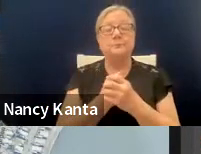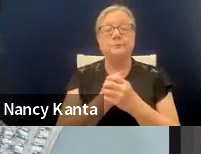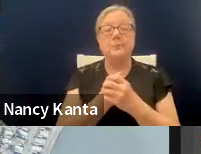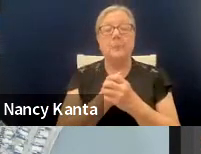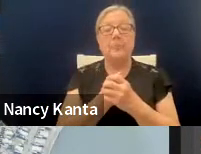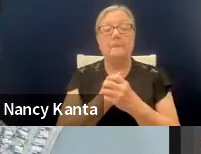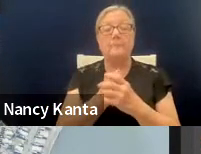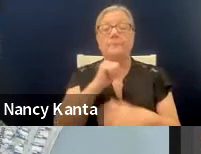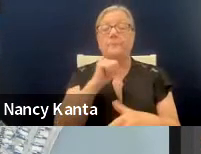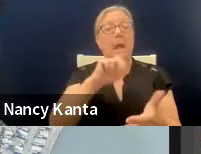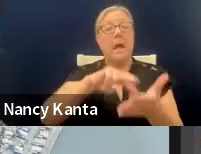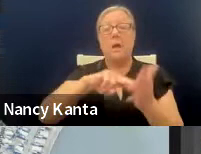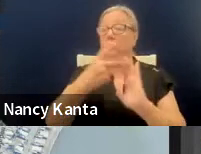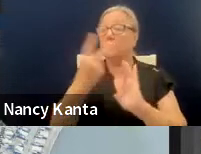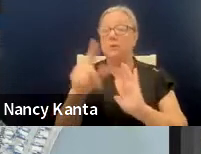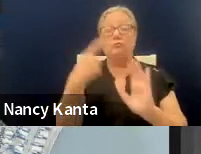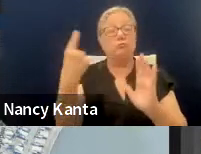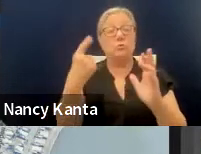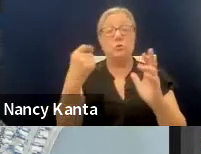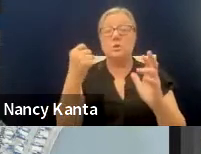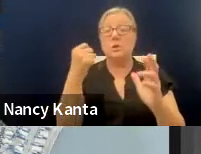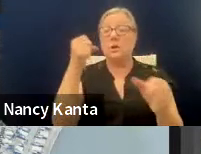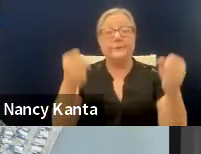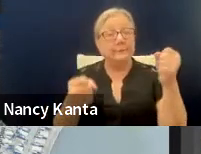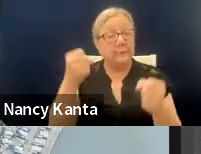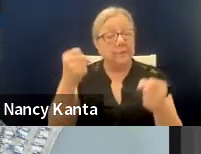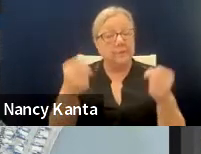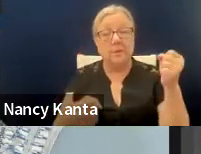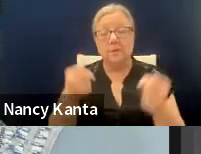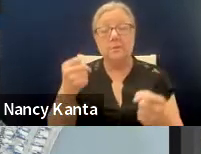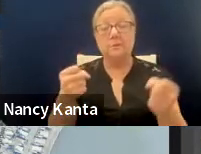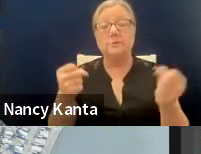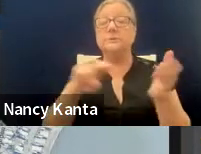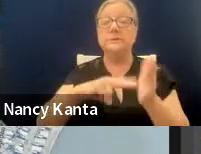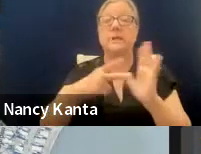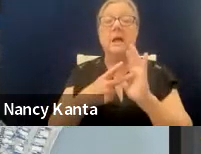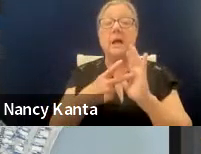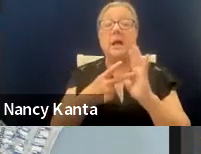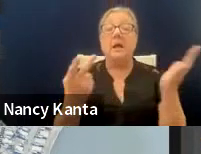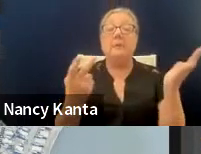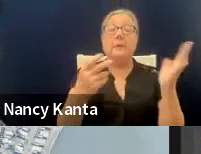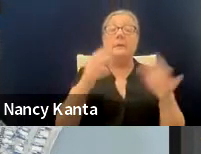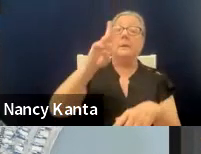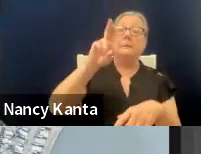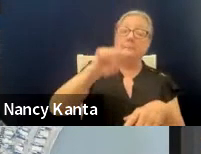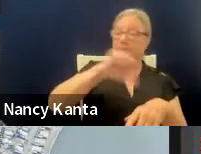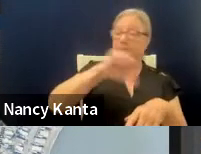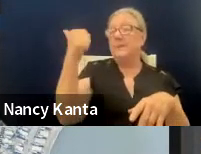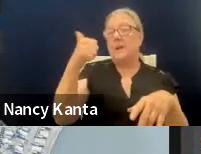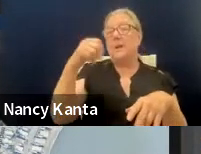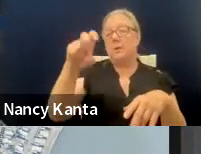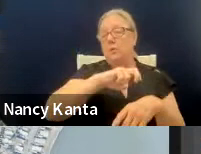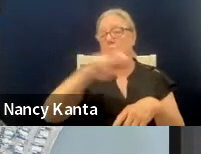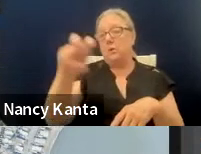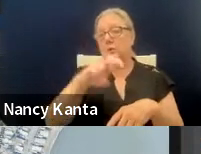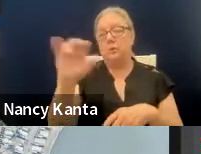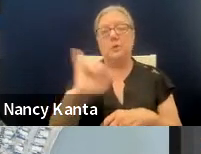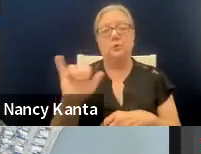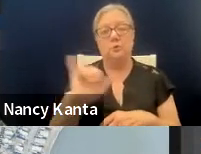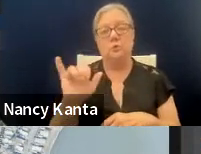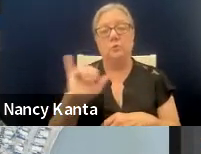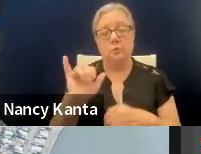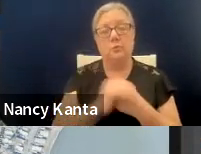the vehicles. Active transportation is on that facility as well. If you're on that, familiar with that today, the active transportation goes